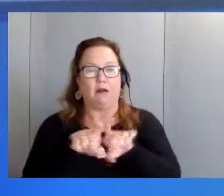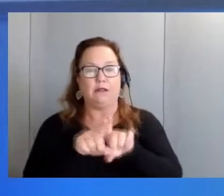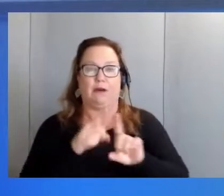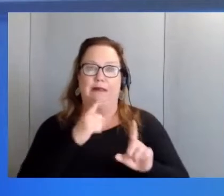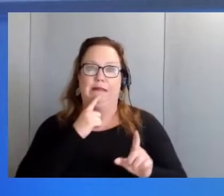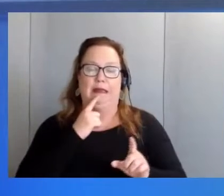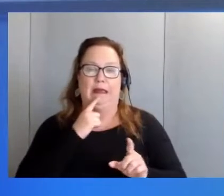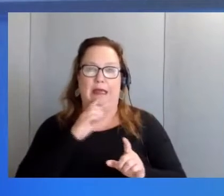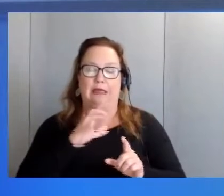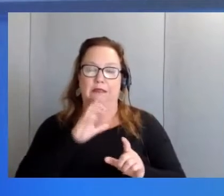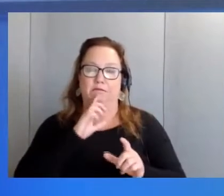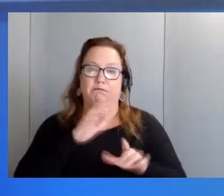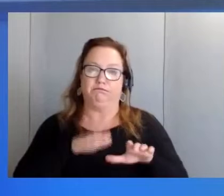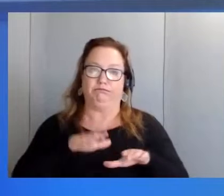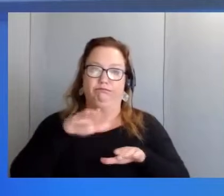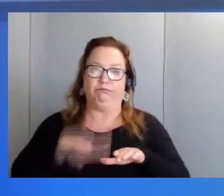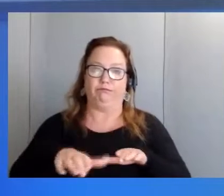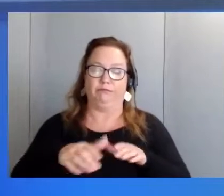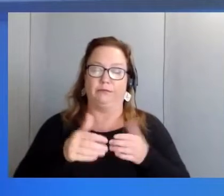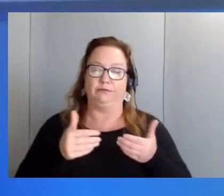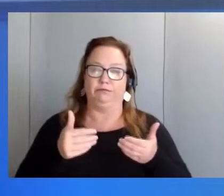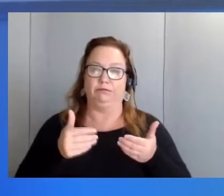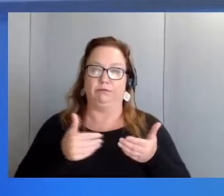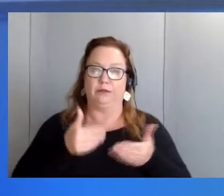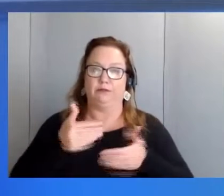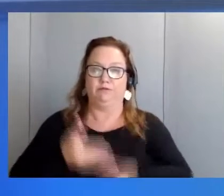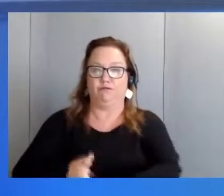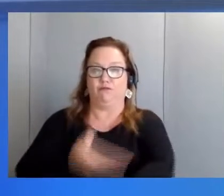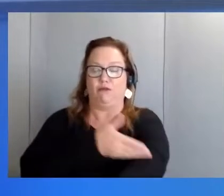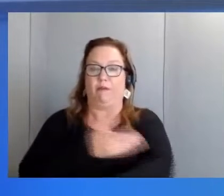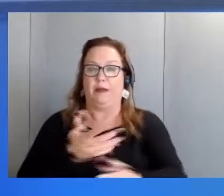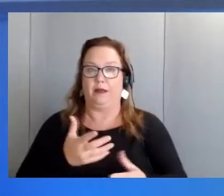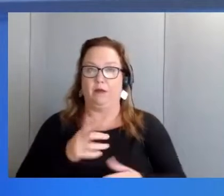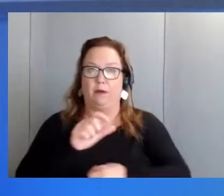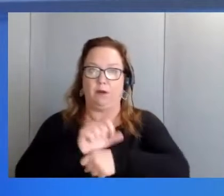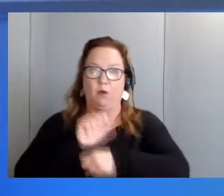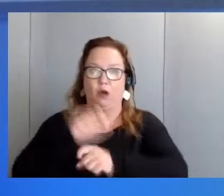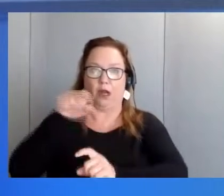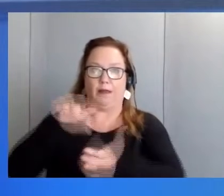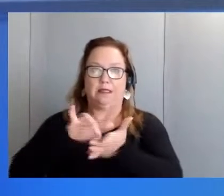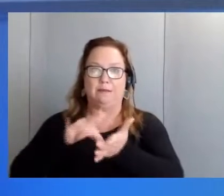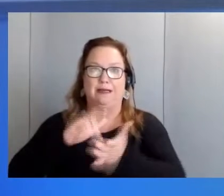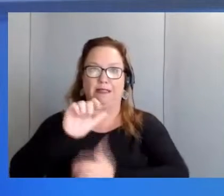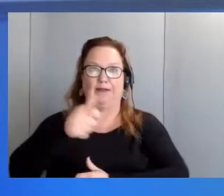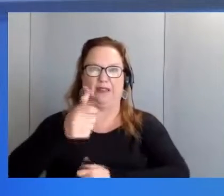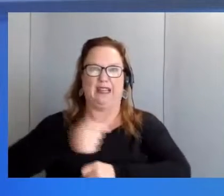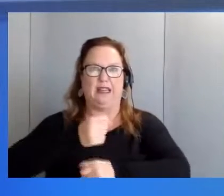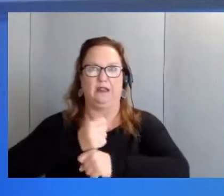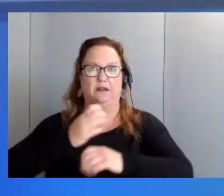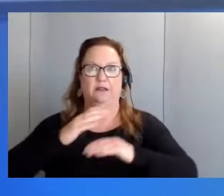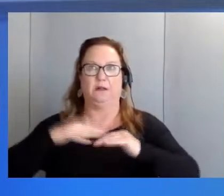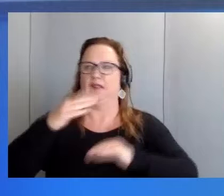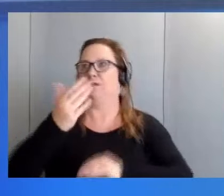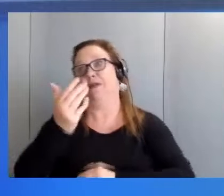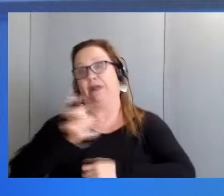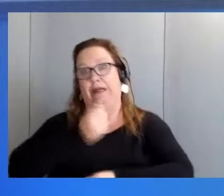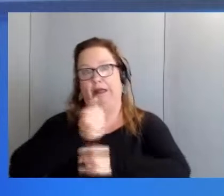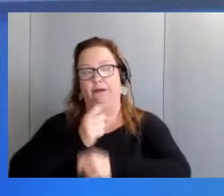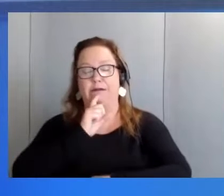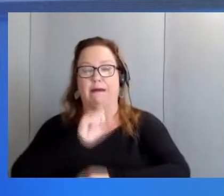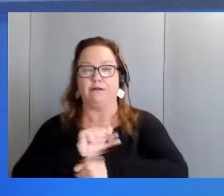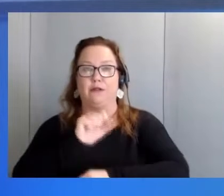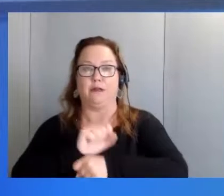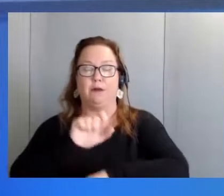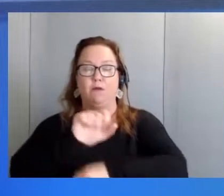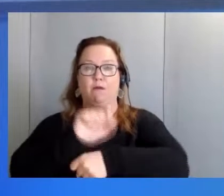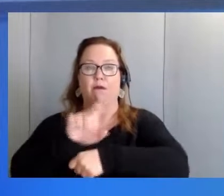step forward. It's a an approach we've been working on for a good decade. Or more, actually, probably 15 years. And it's